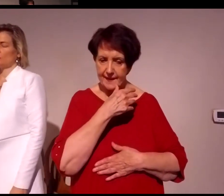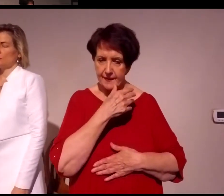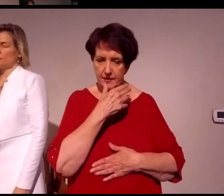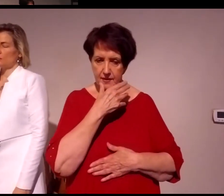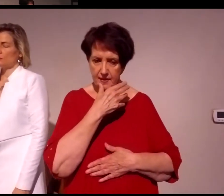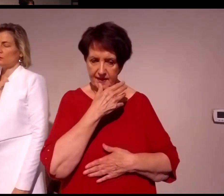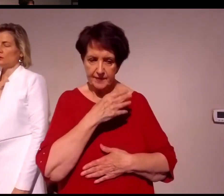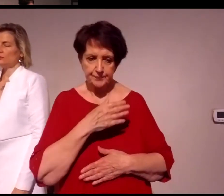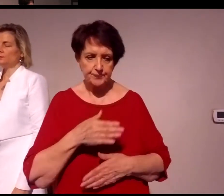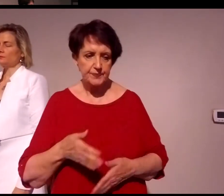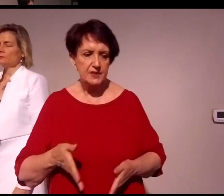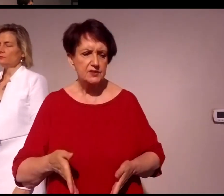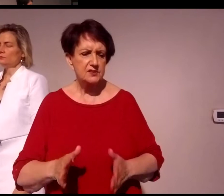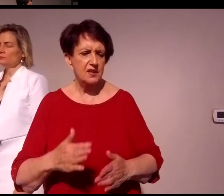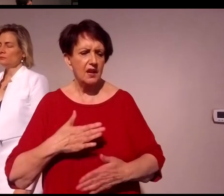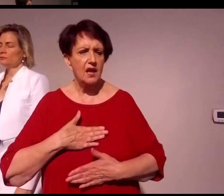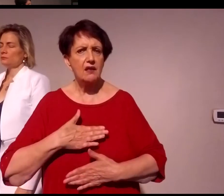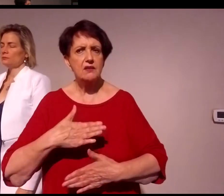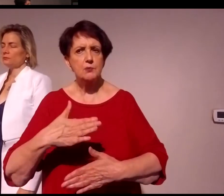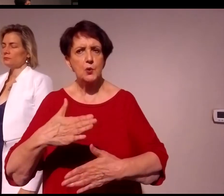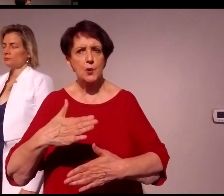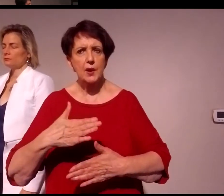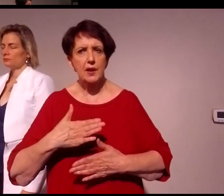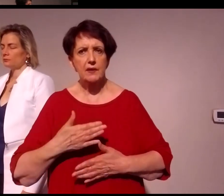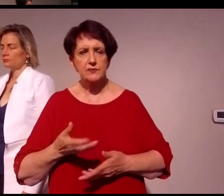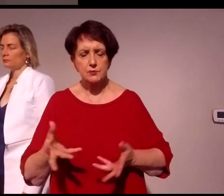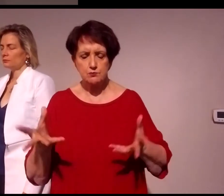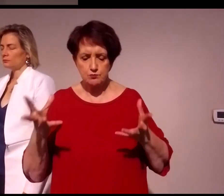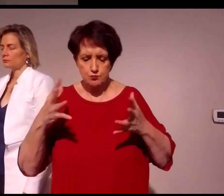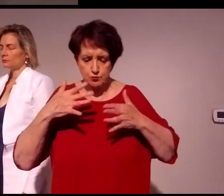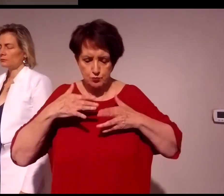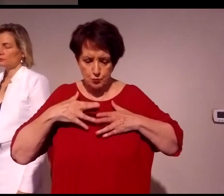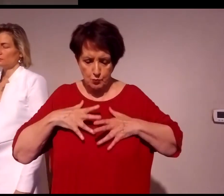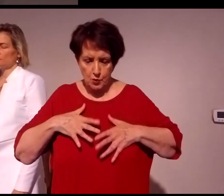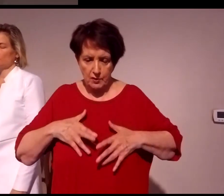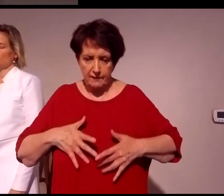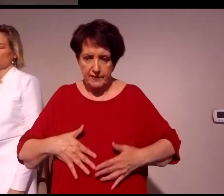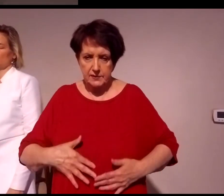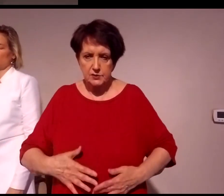we allow that breath to move into that inner sanctuary.